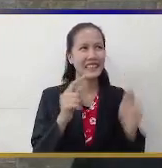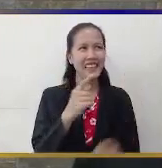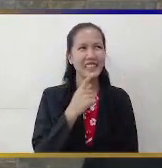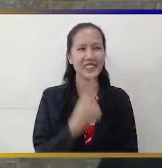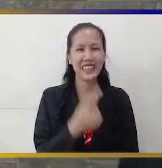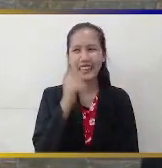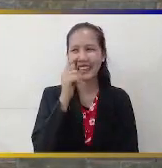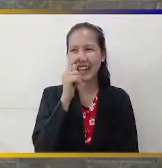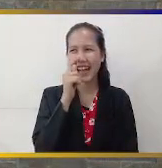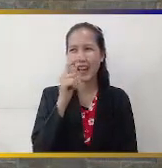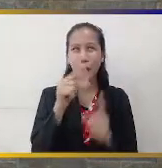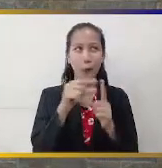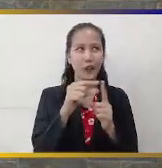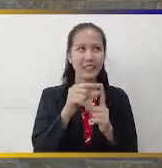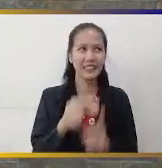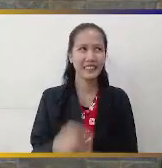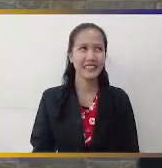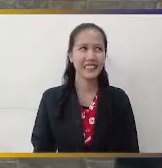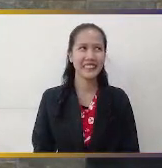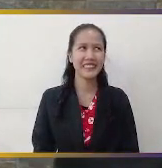a guy, been a gal, amen.